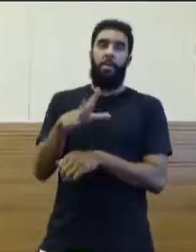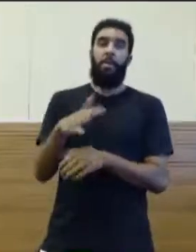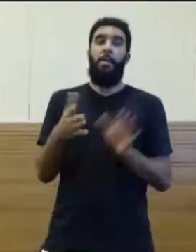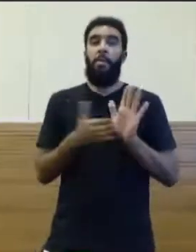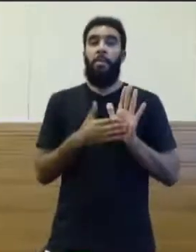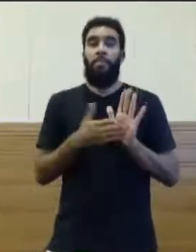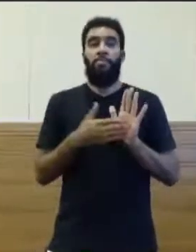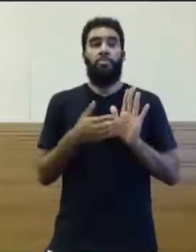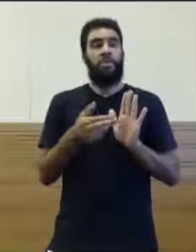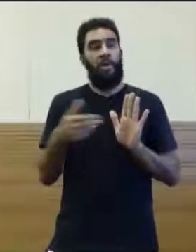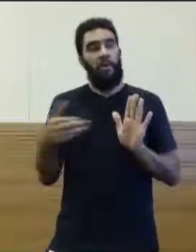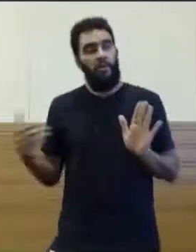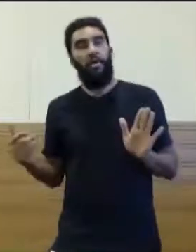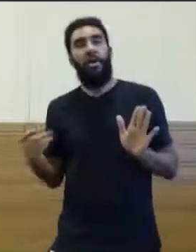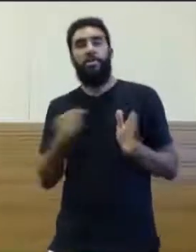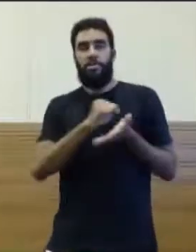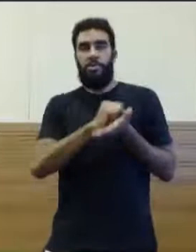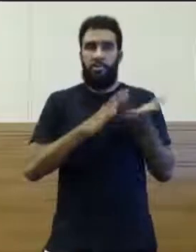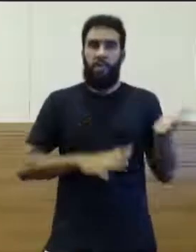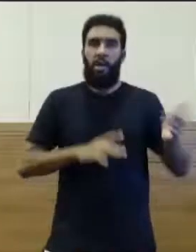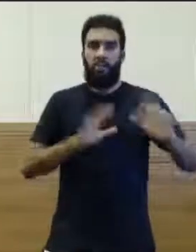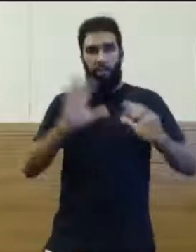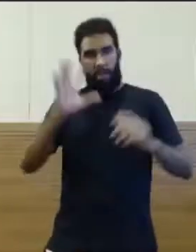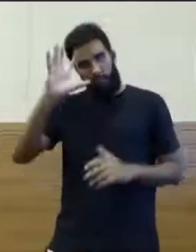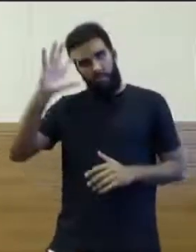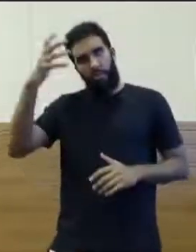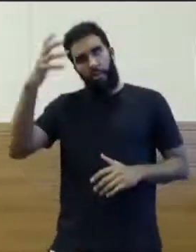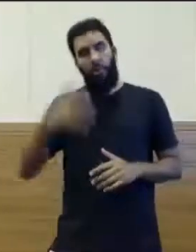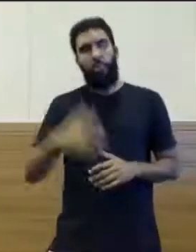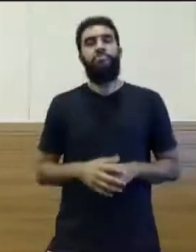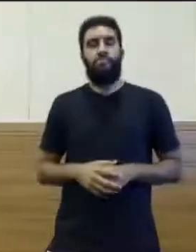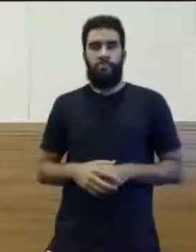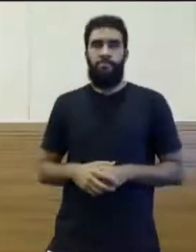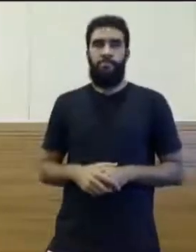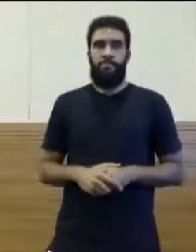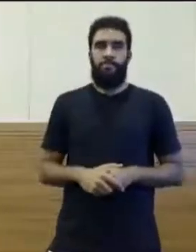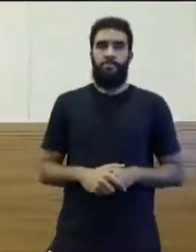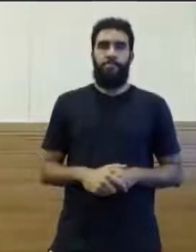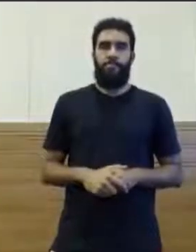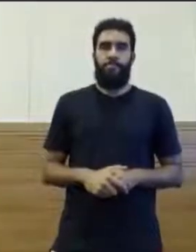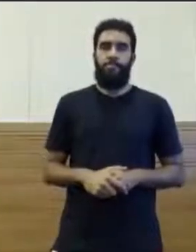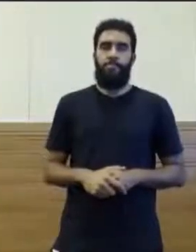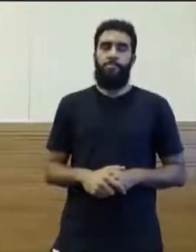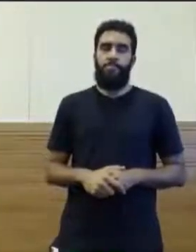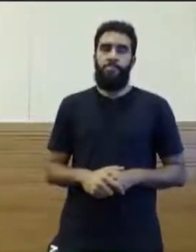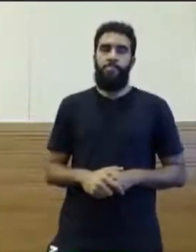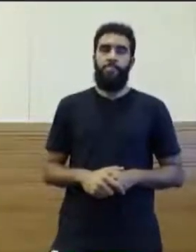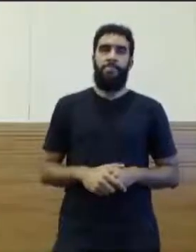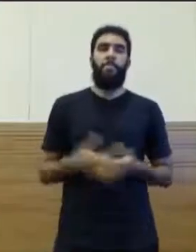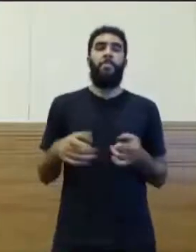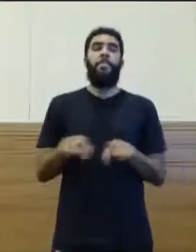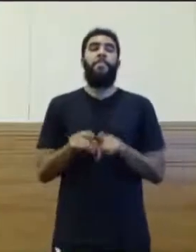fictitious packages of foods, many exercises to be done,